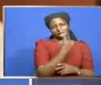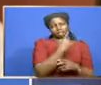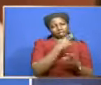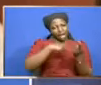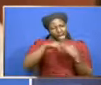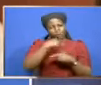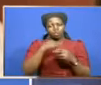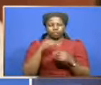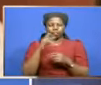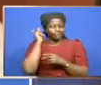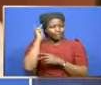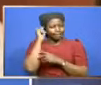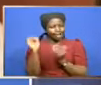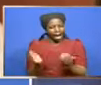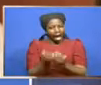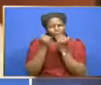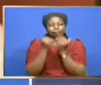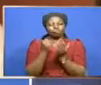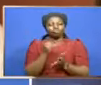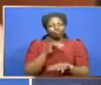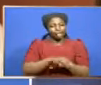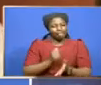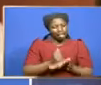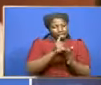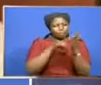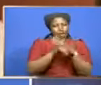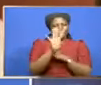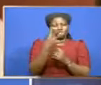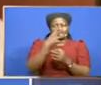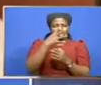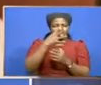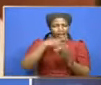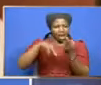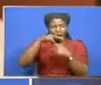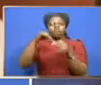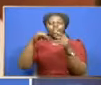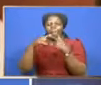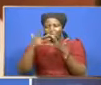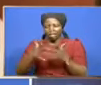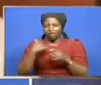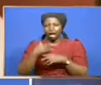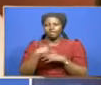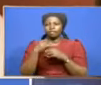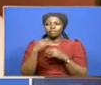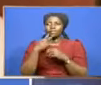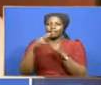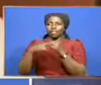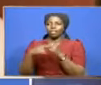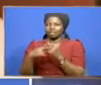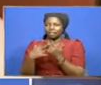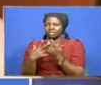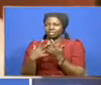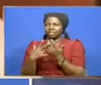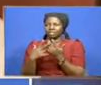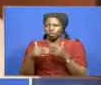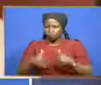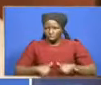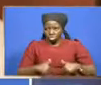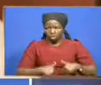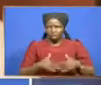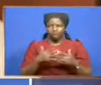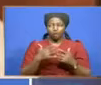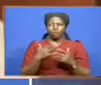So right now we have around 762 youths. We, of course, onboarded over 1,300, but due